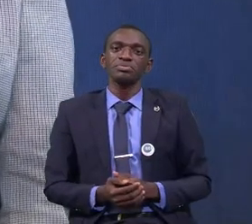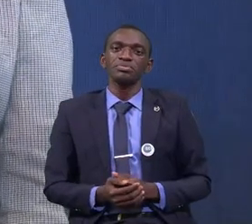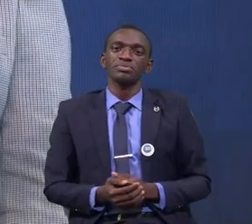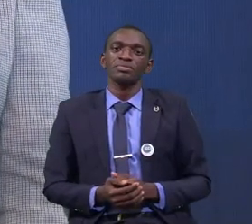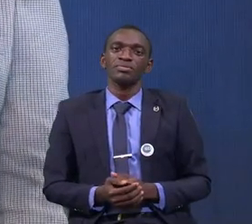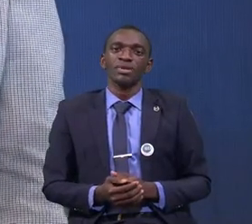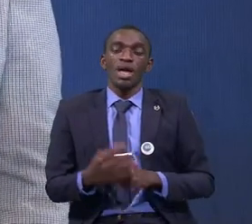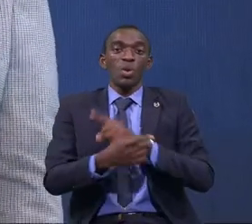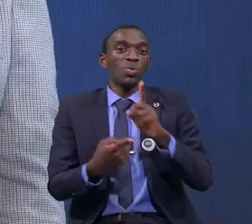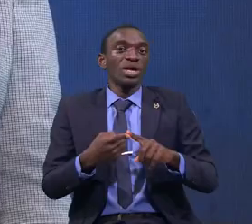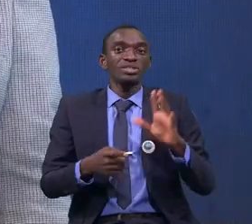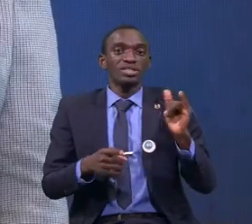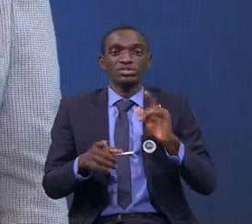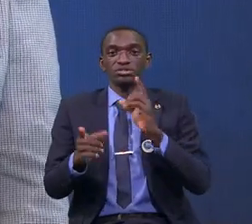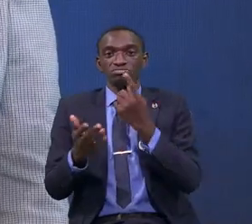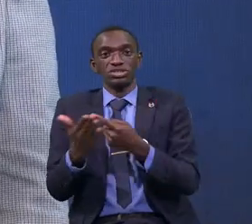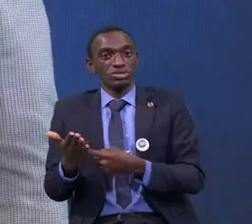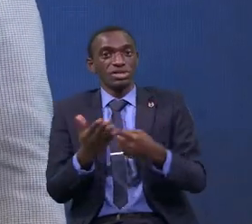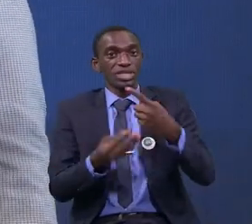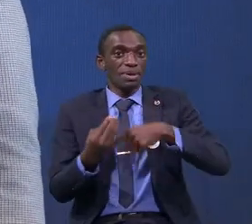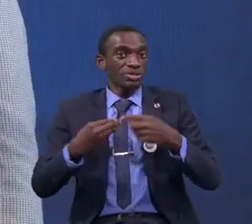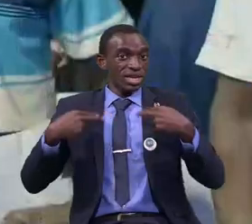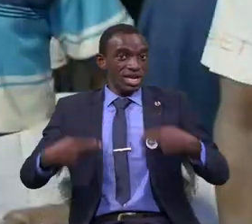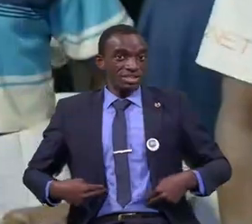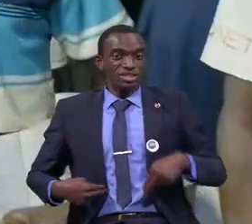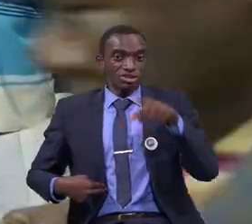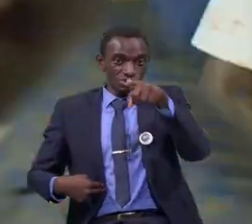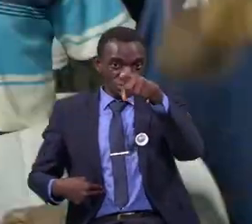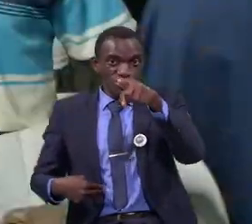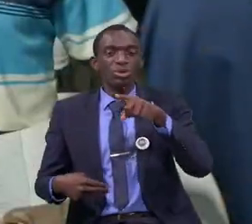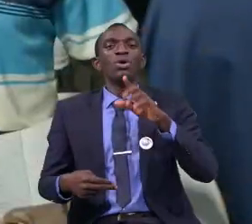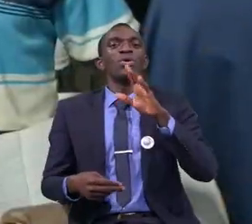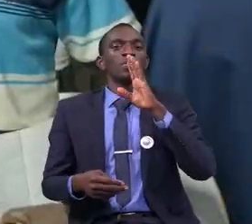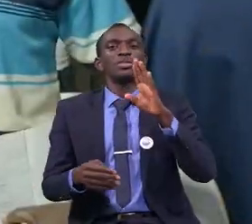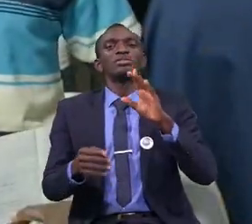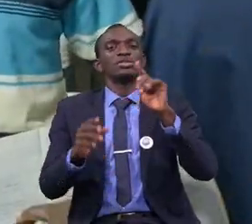When they mention health, you are the one they will point to.